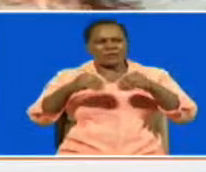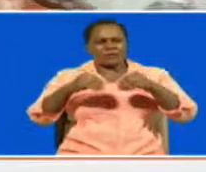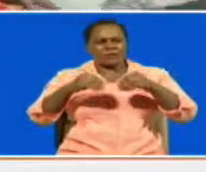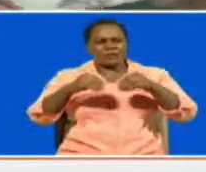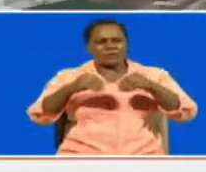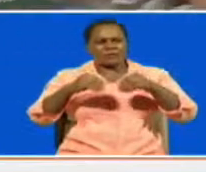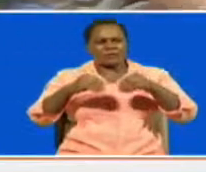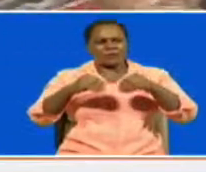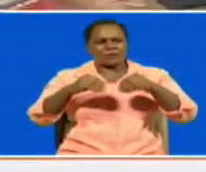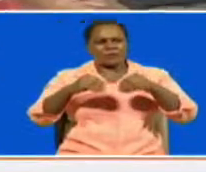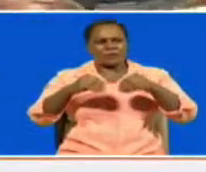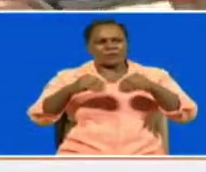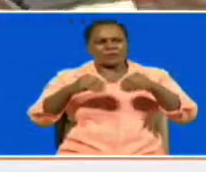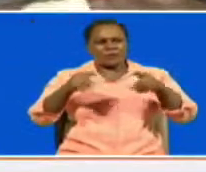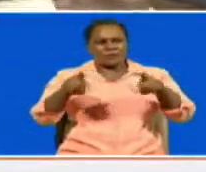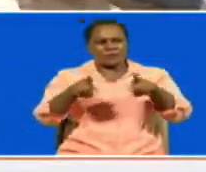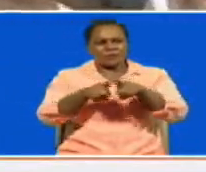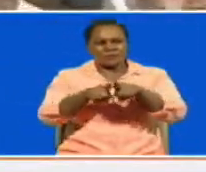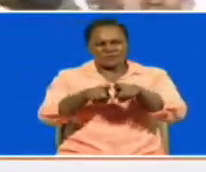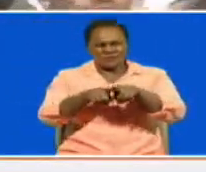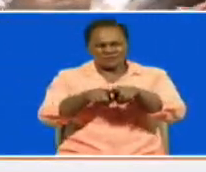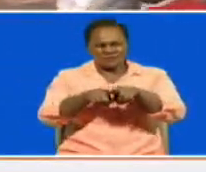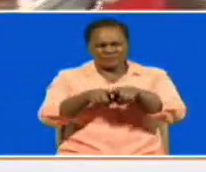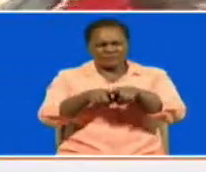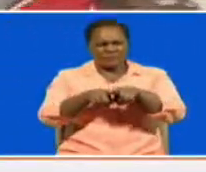miserable and ineptitude.